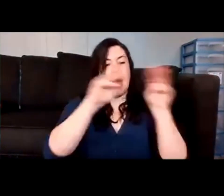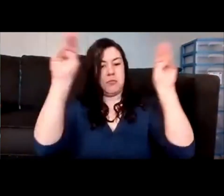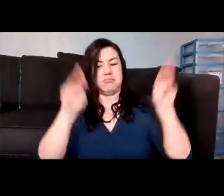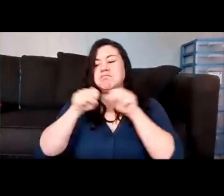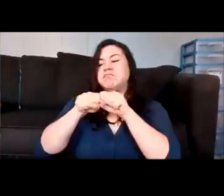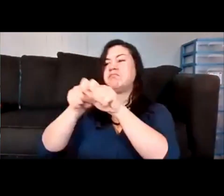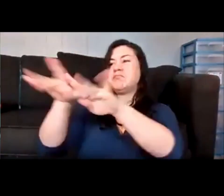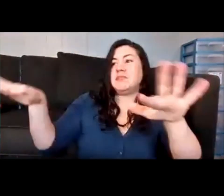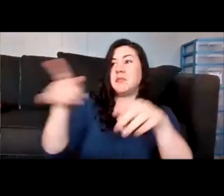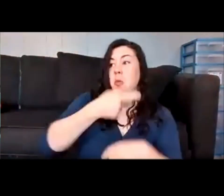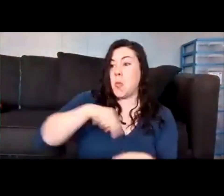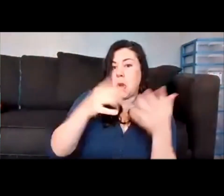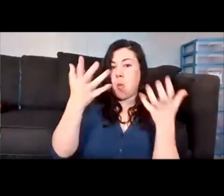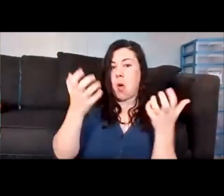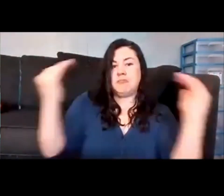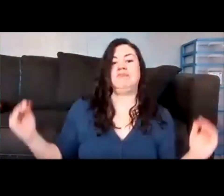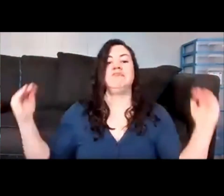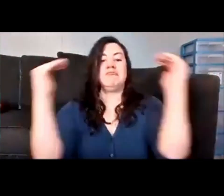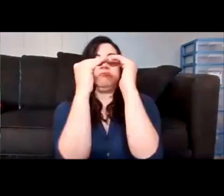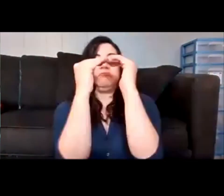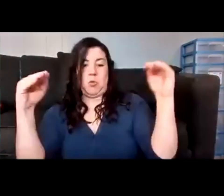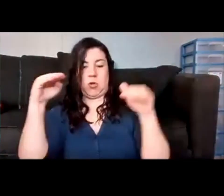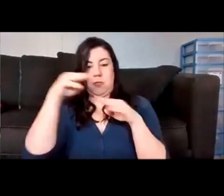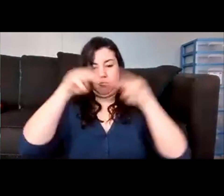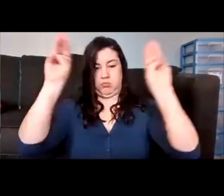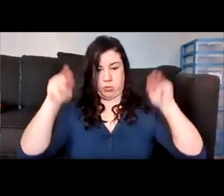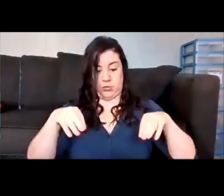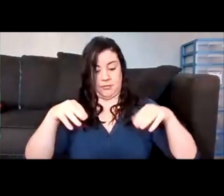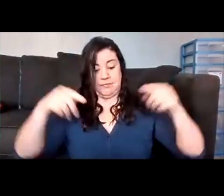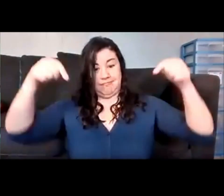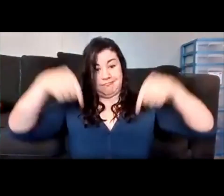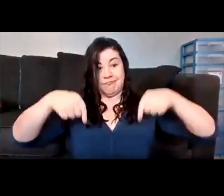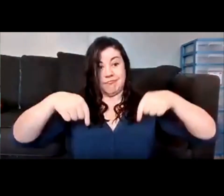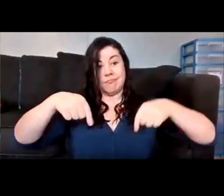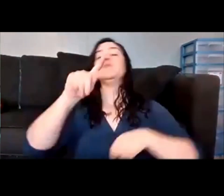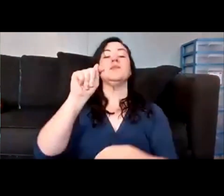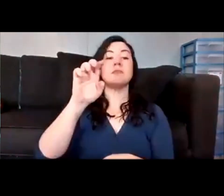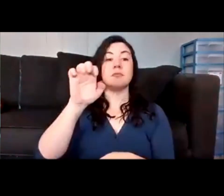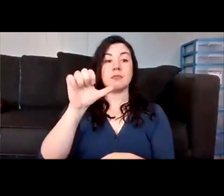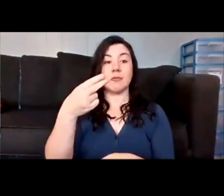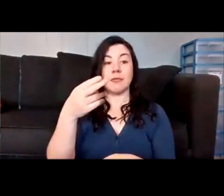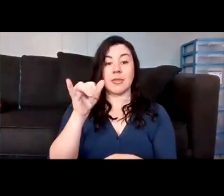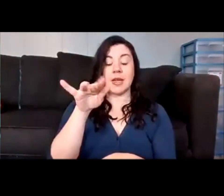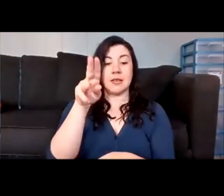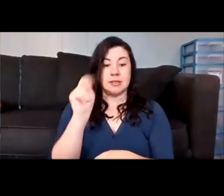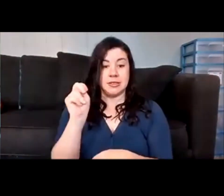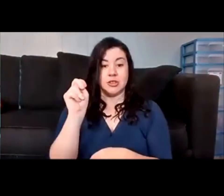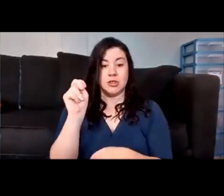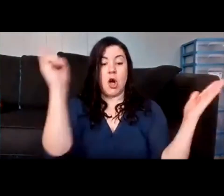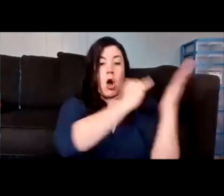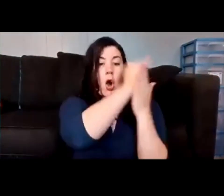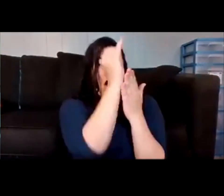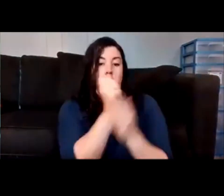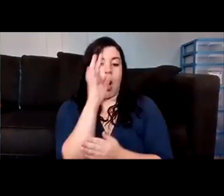for equity-based transformation in museums. So this teach-in, the art of collective care and